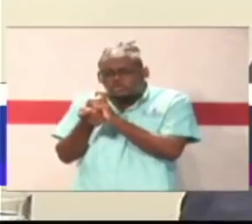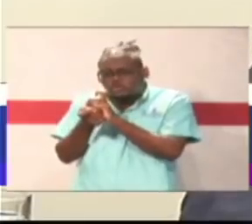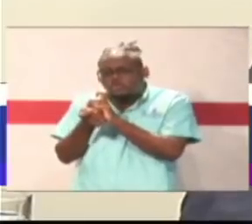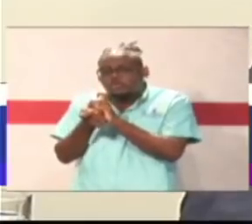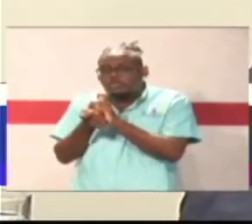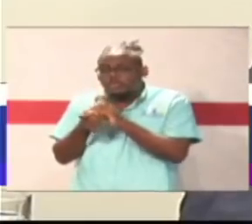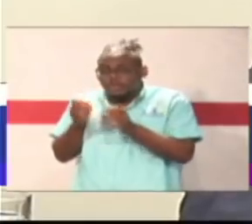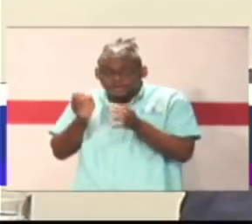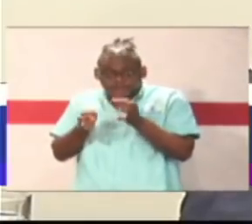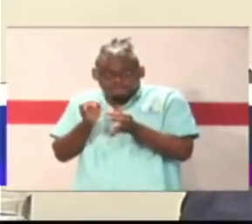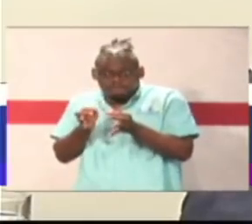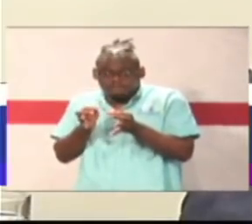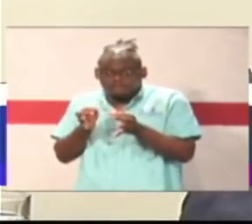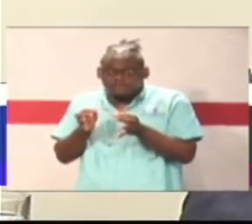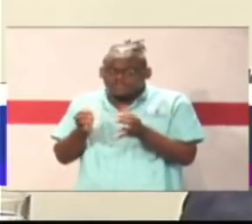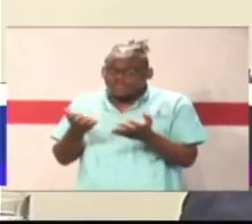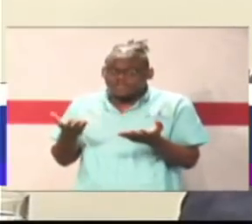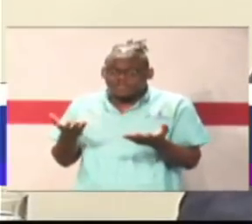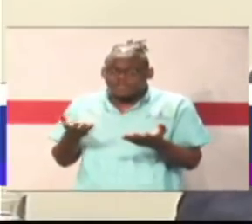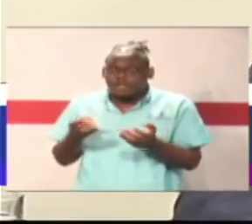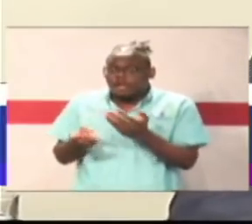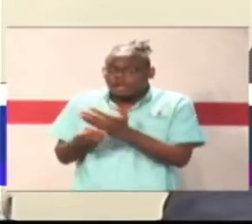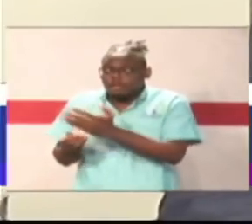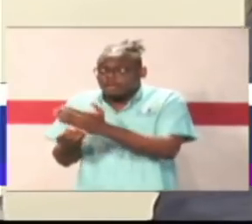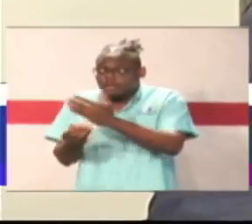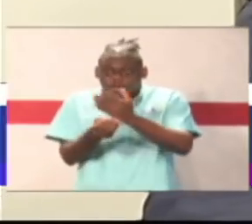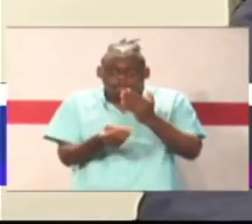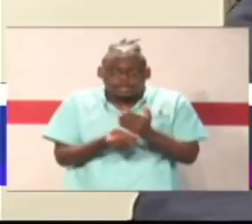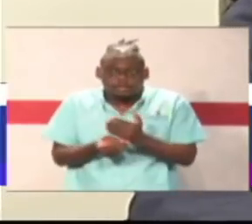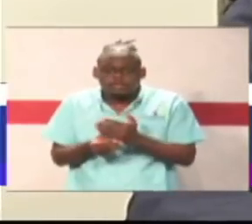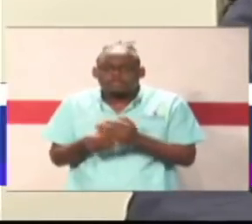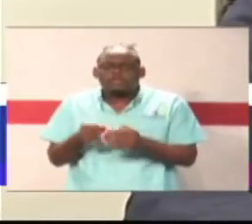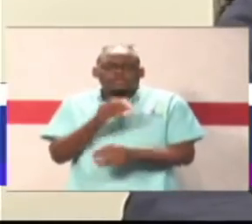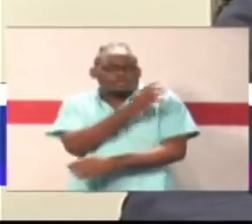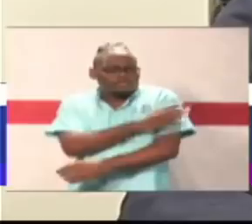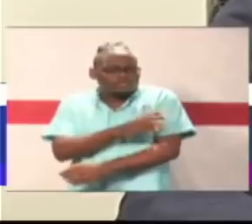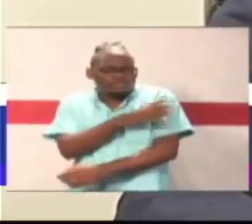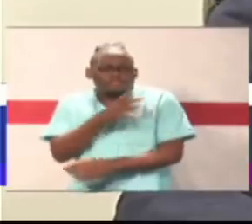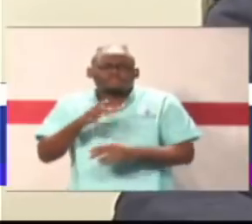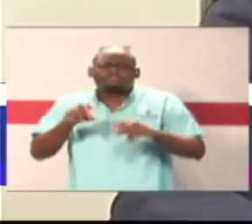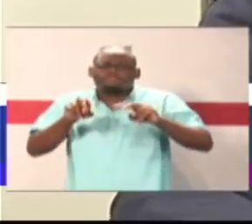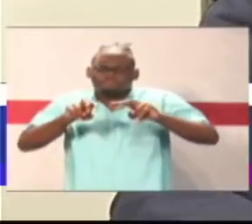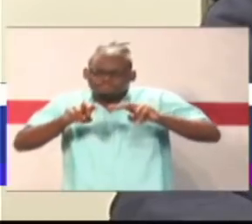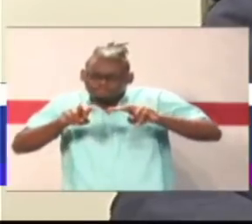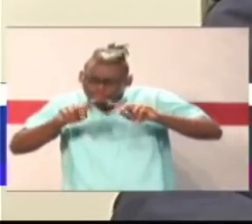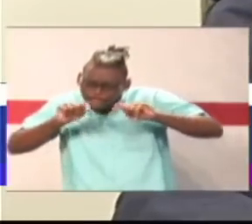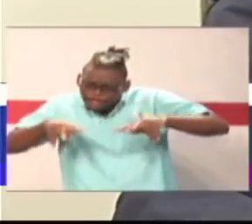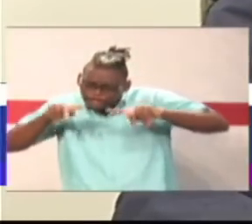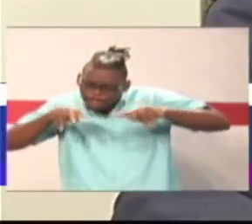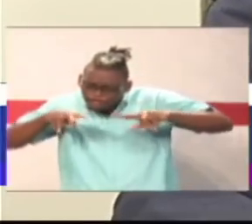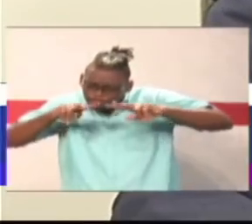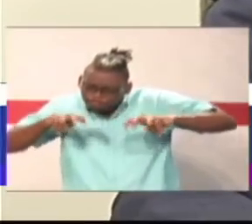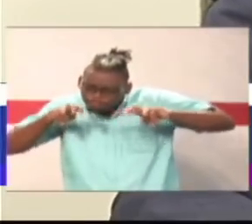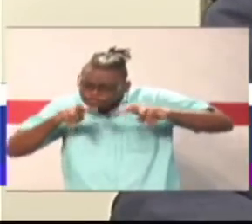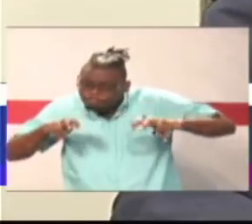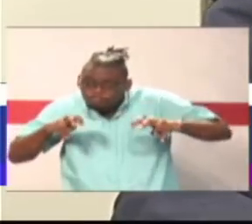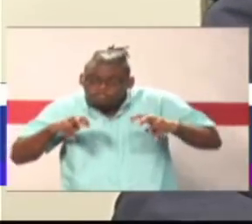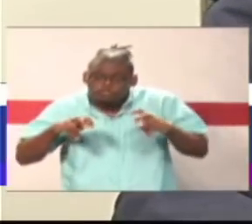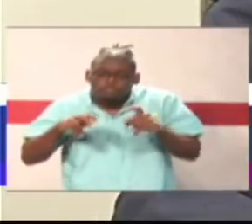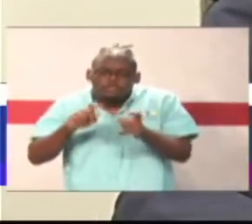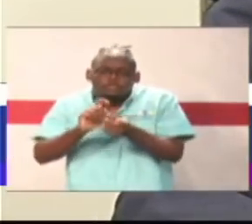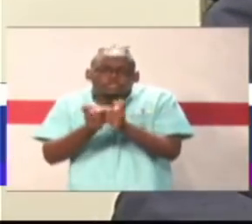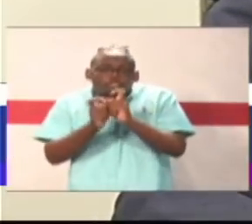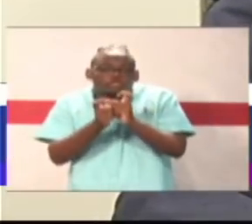being screened, in addition to making some lifestyle changes, exercise more and so on, the third thing that we could do